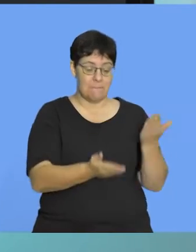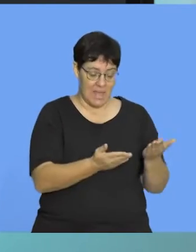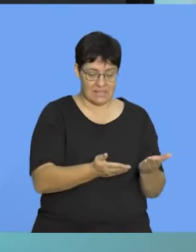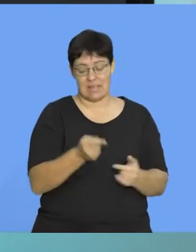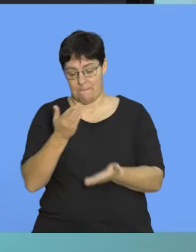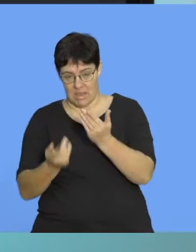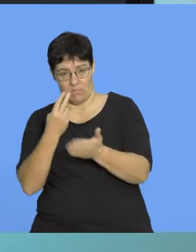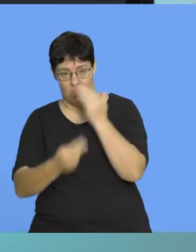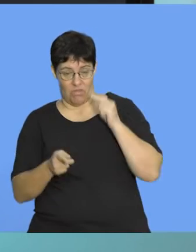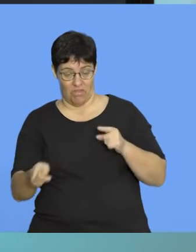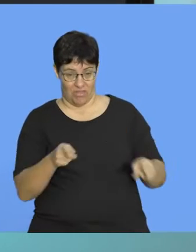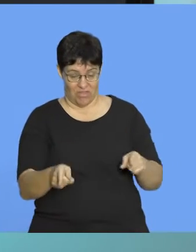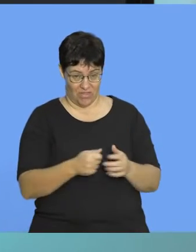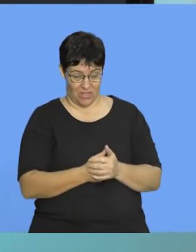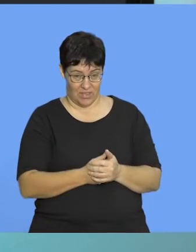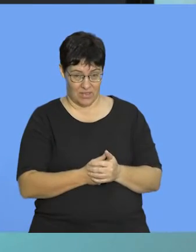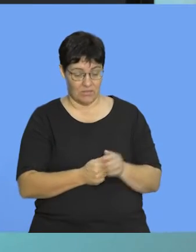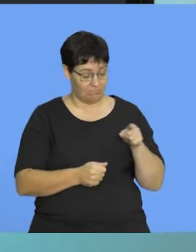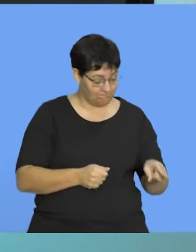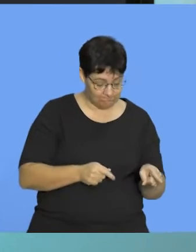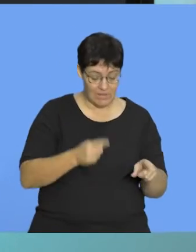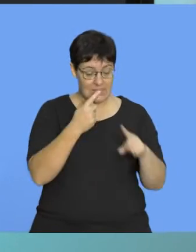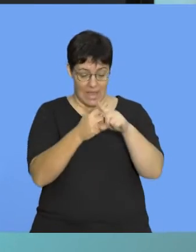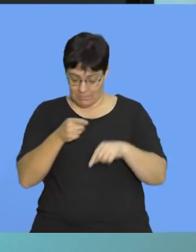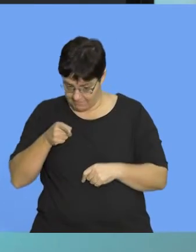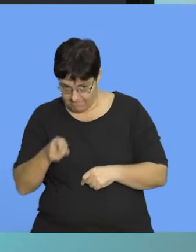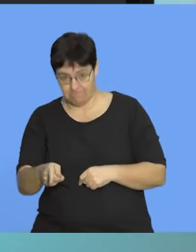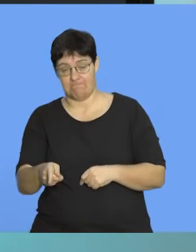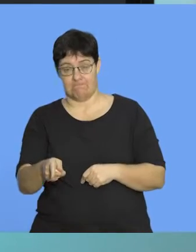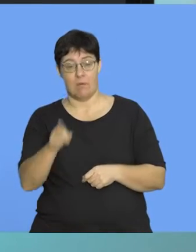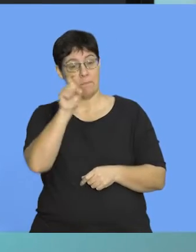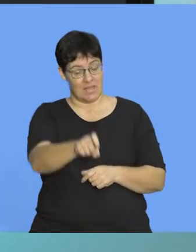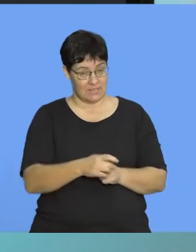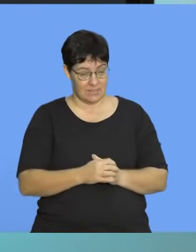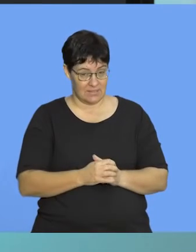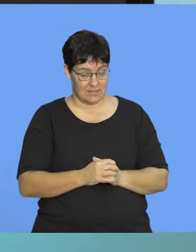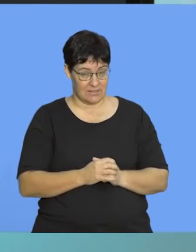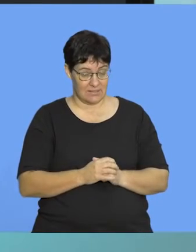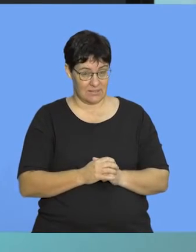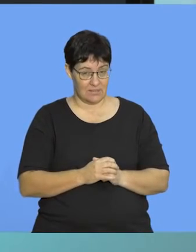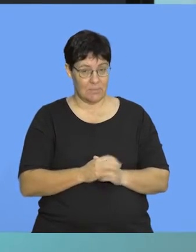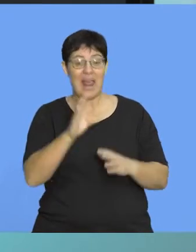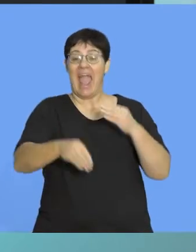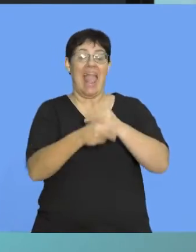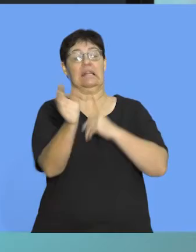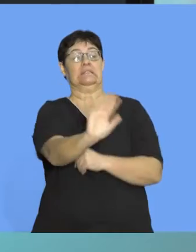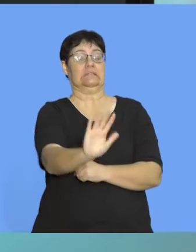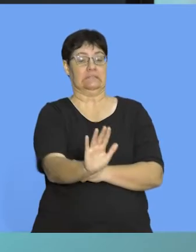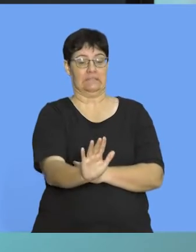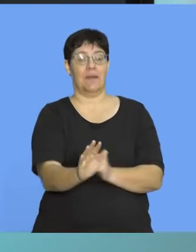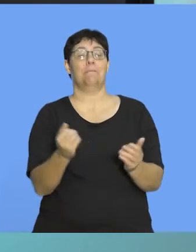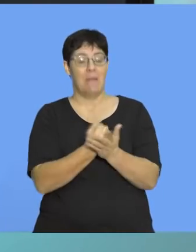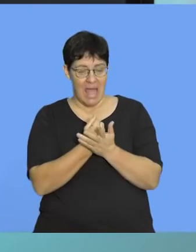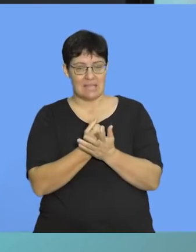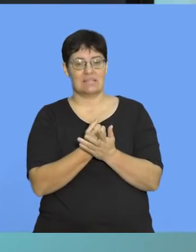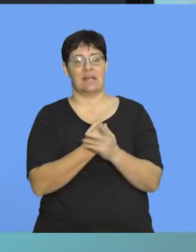masses, and they have to be multiplied together. Be careful as well that you don't add the masses. It's got